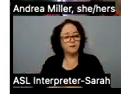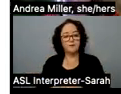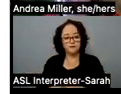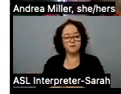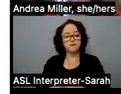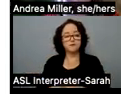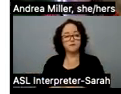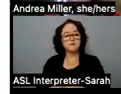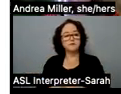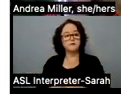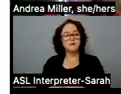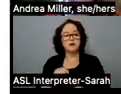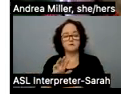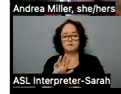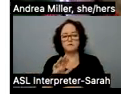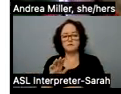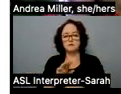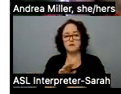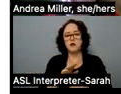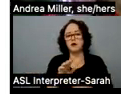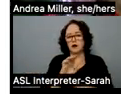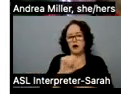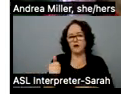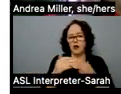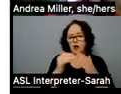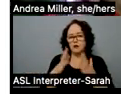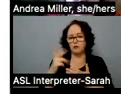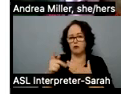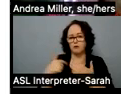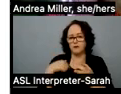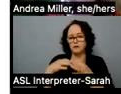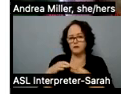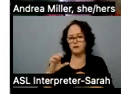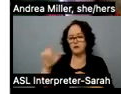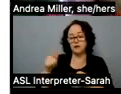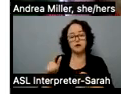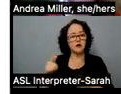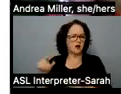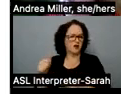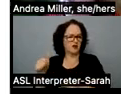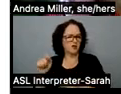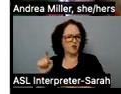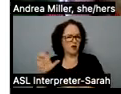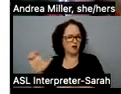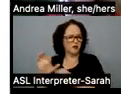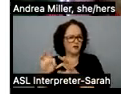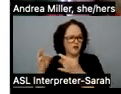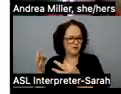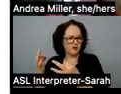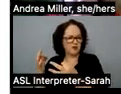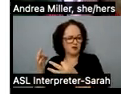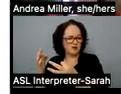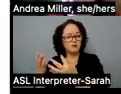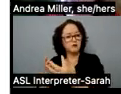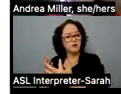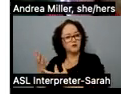housing. I'll talk more about our other housing programs later, but we serve another 100 families or so through continuum of